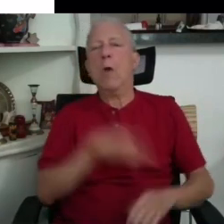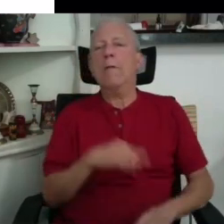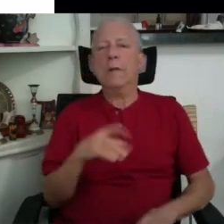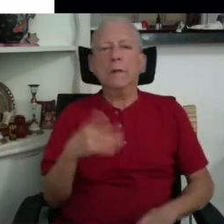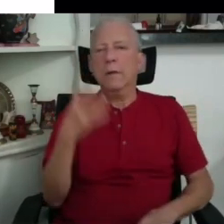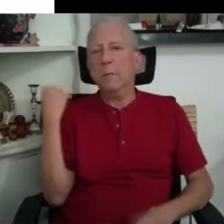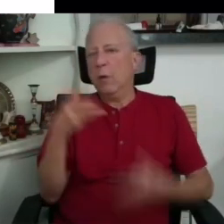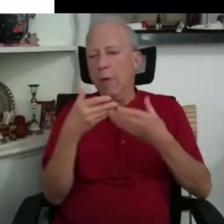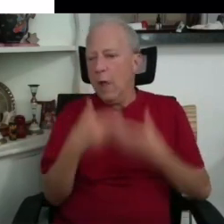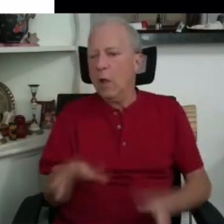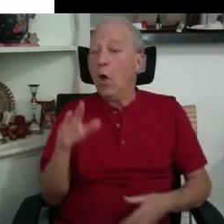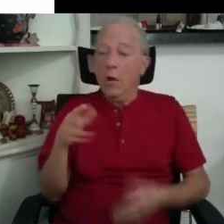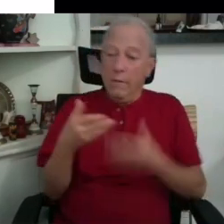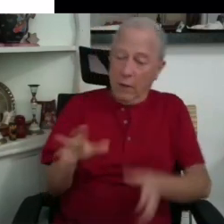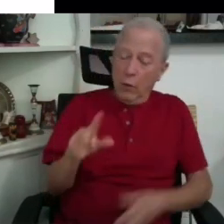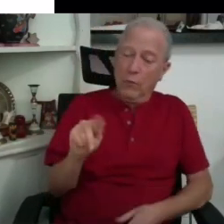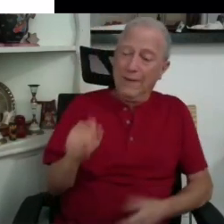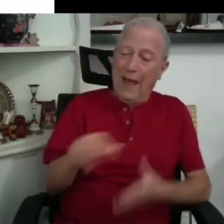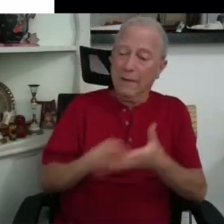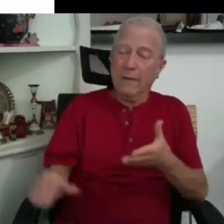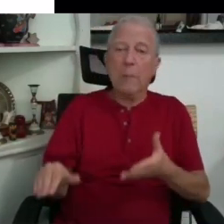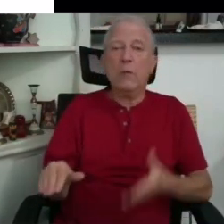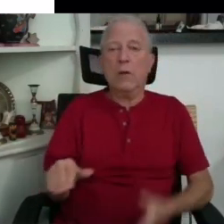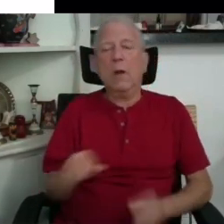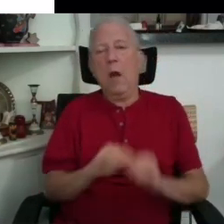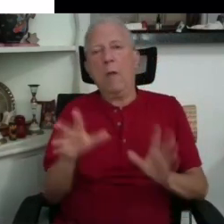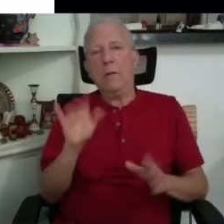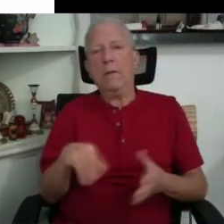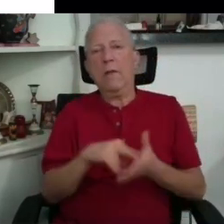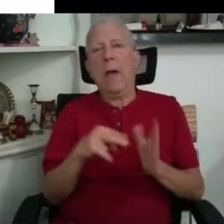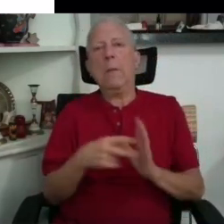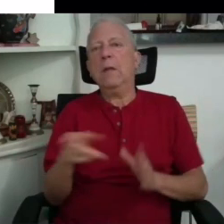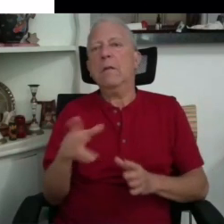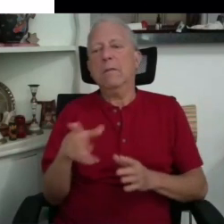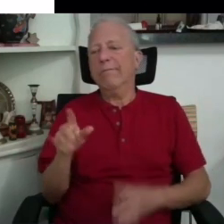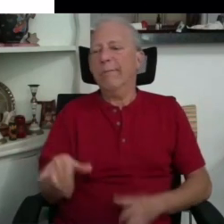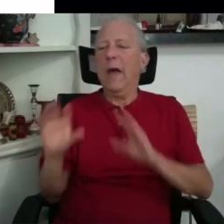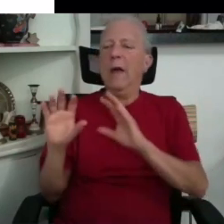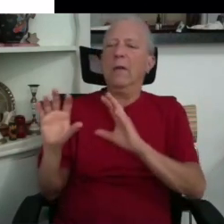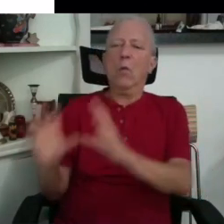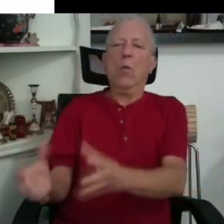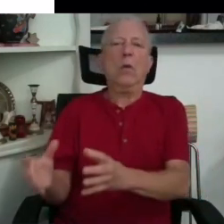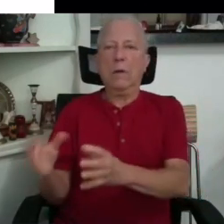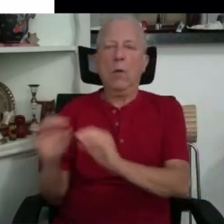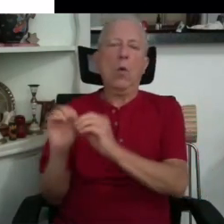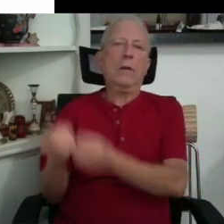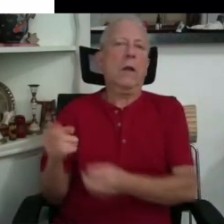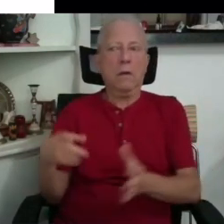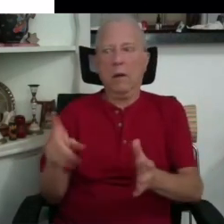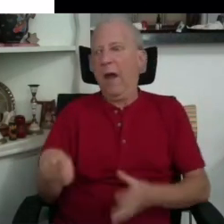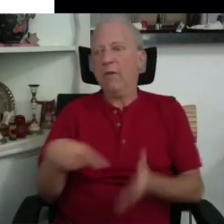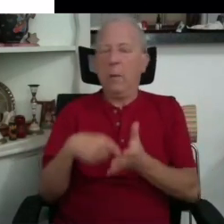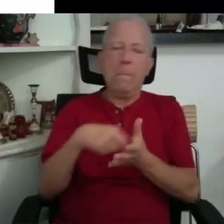of tax exemption, obviously that means that the nonprofit would be required to pay federal